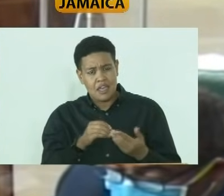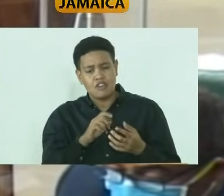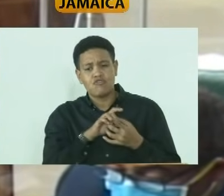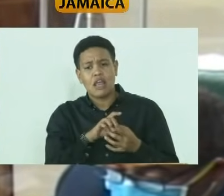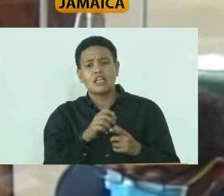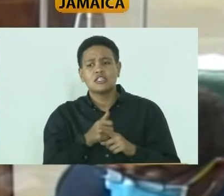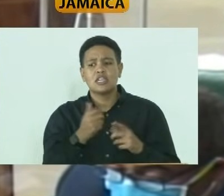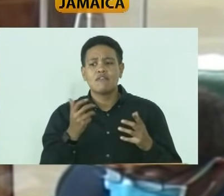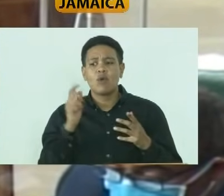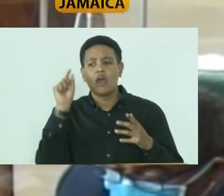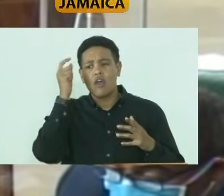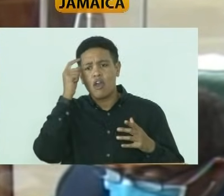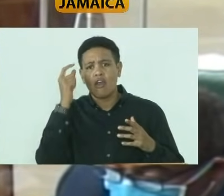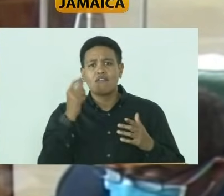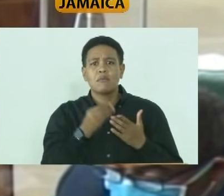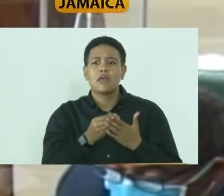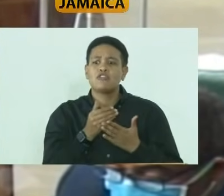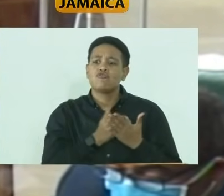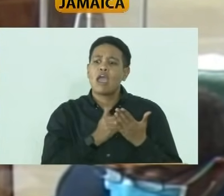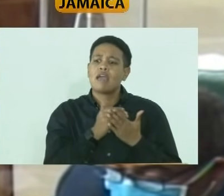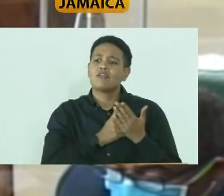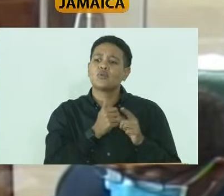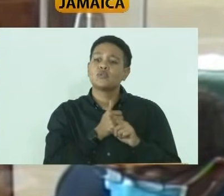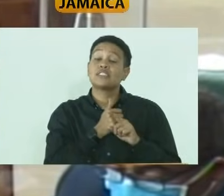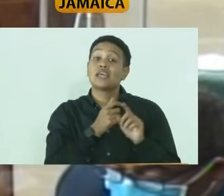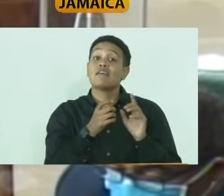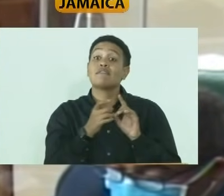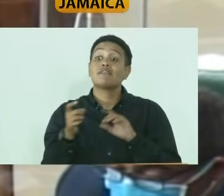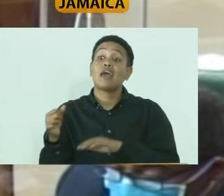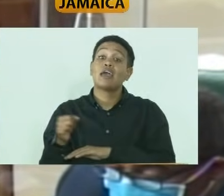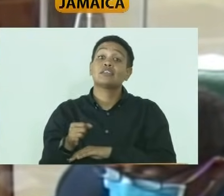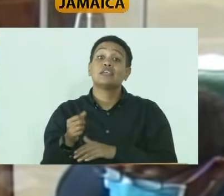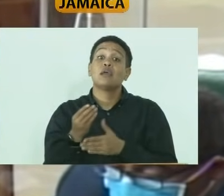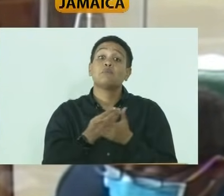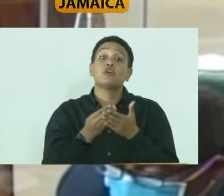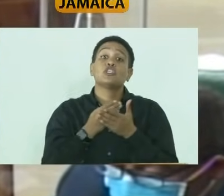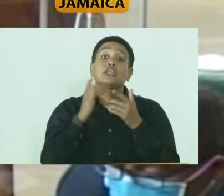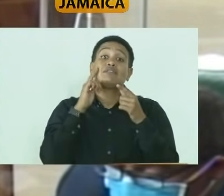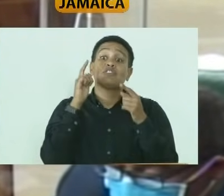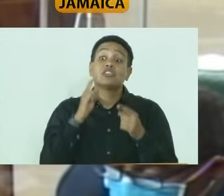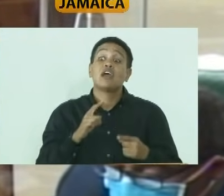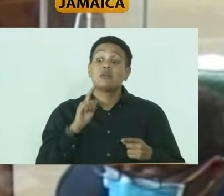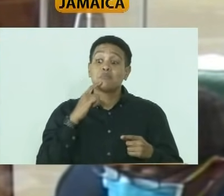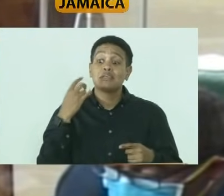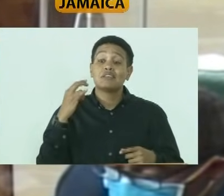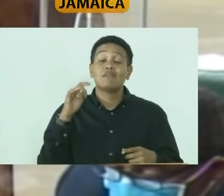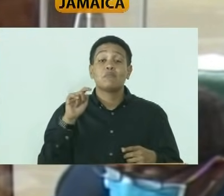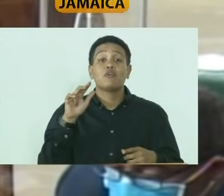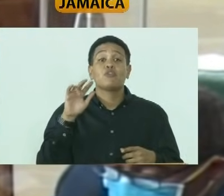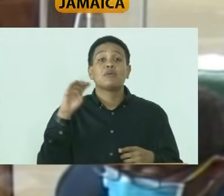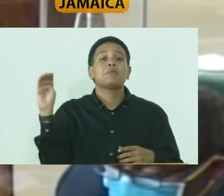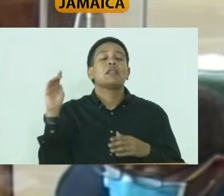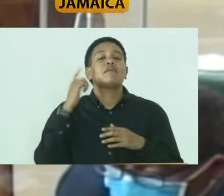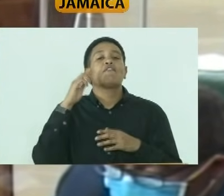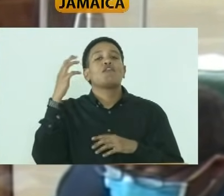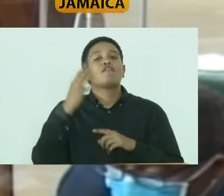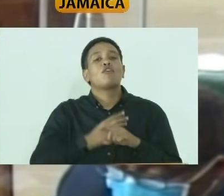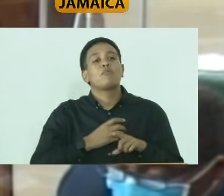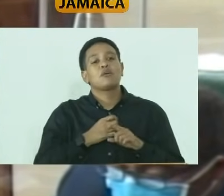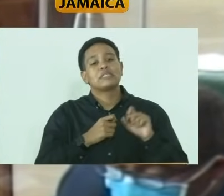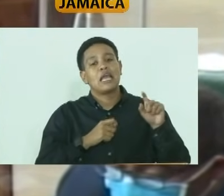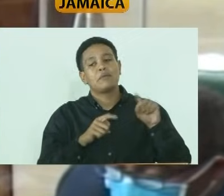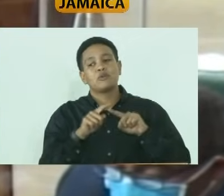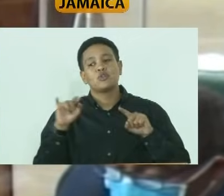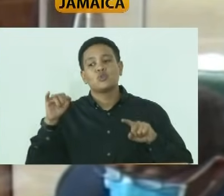of government revenues exceeding budgetary targets by $17.3 billion for the 4 months, April to July